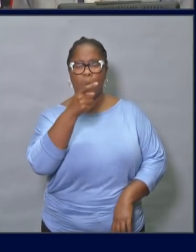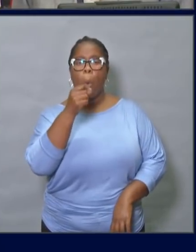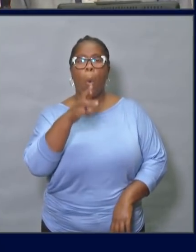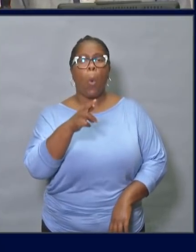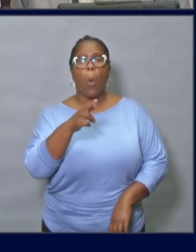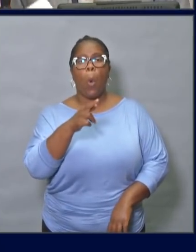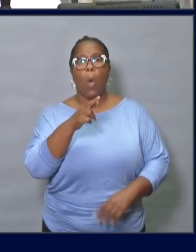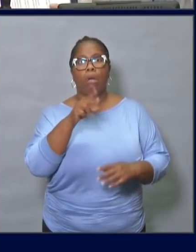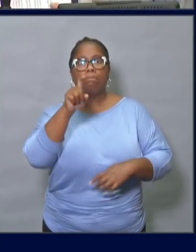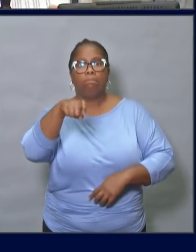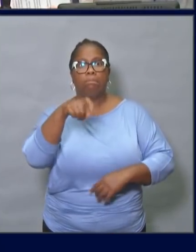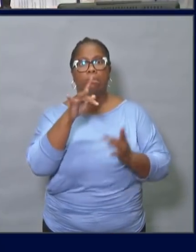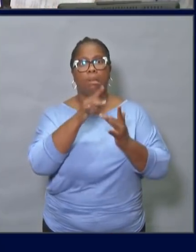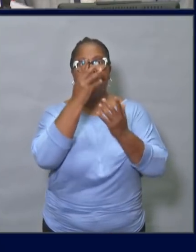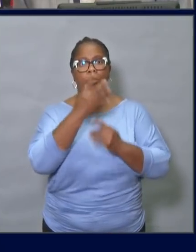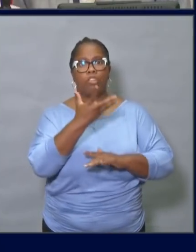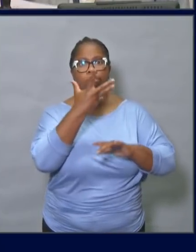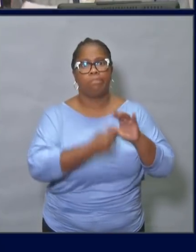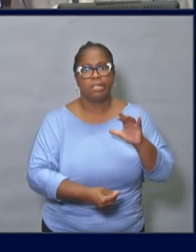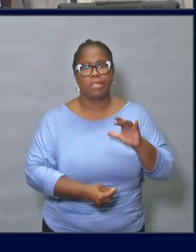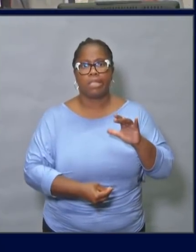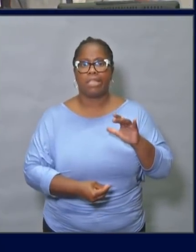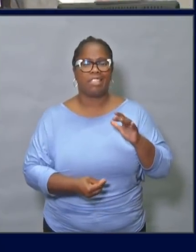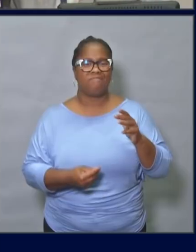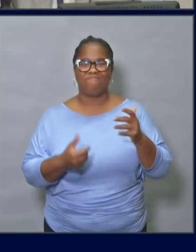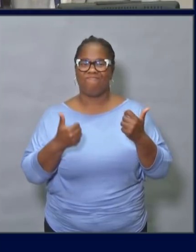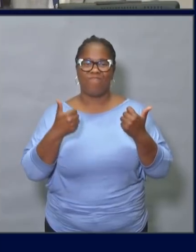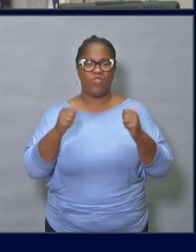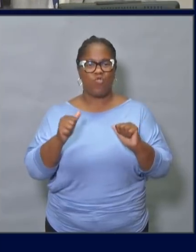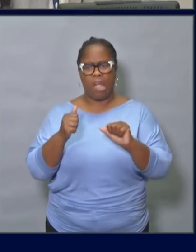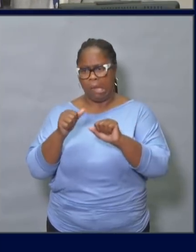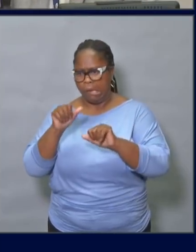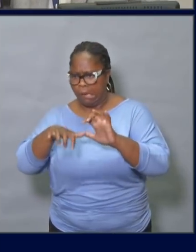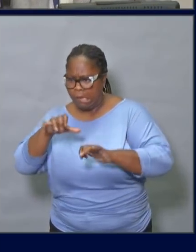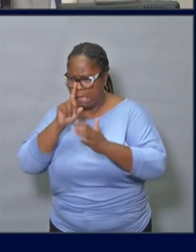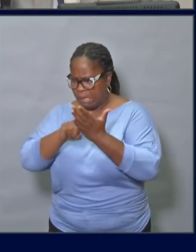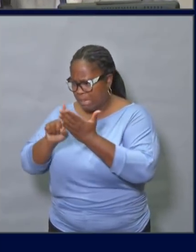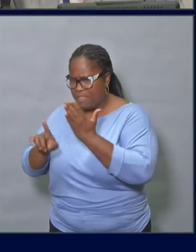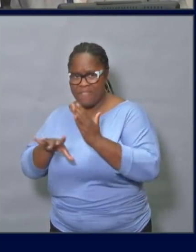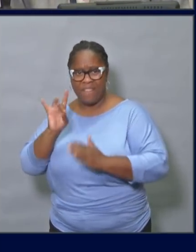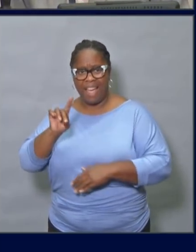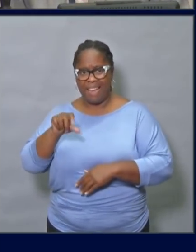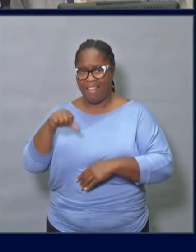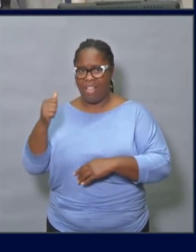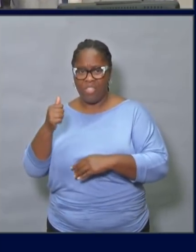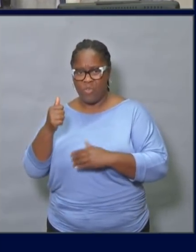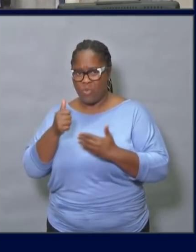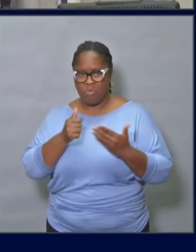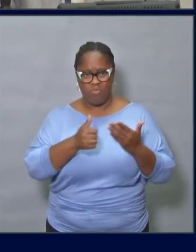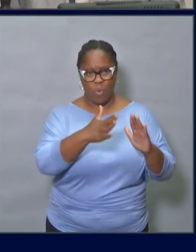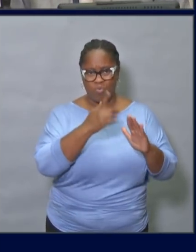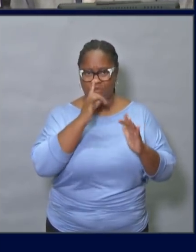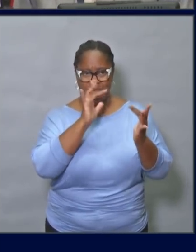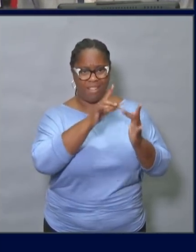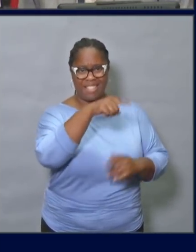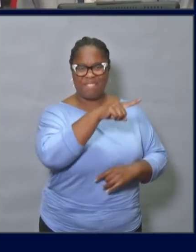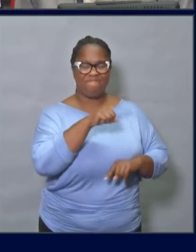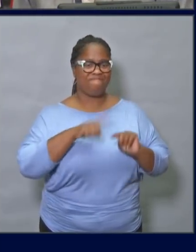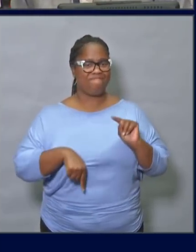contact information after trying to use various other systems to find them. That leaves